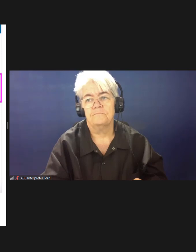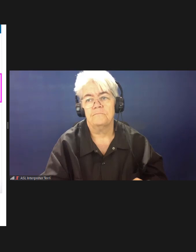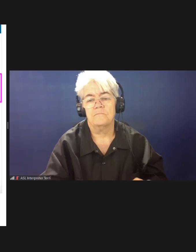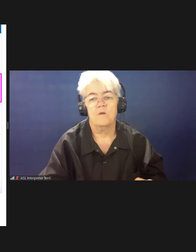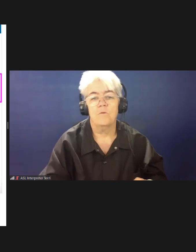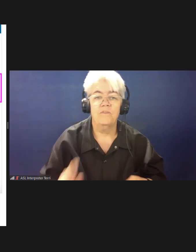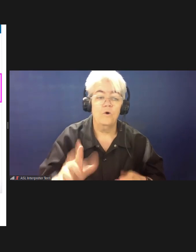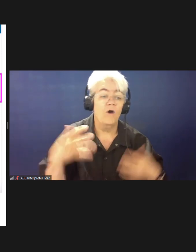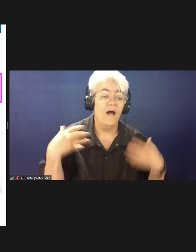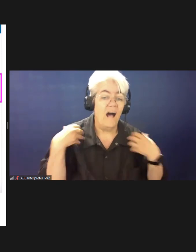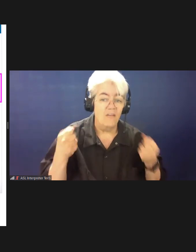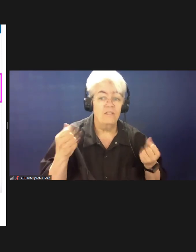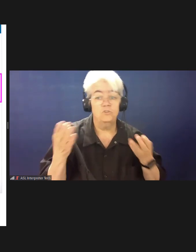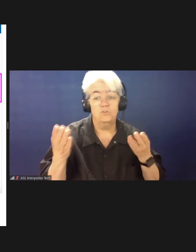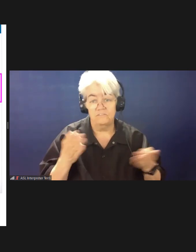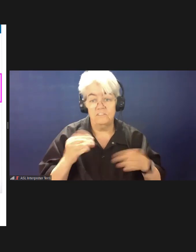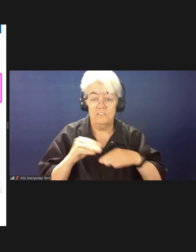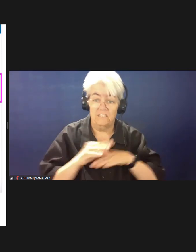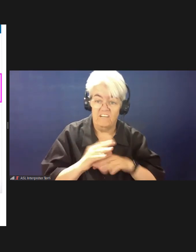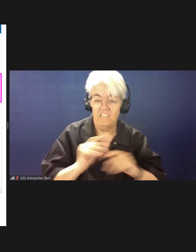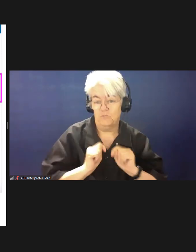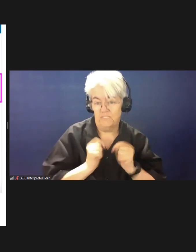is designated for your program.